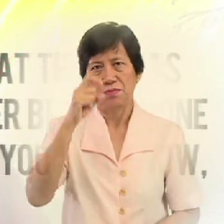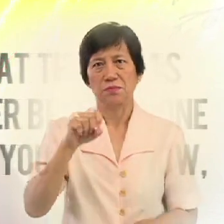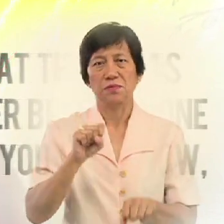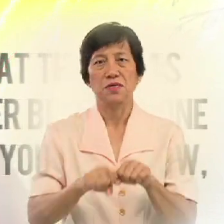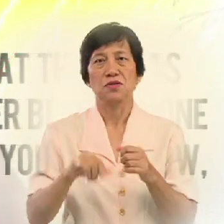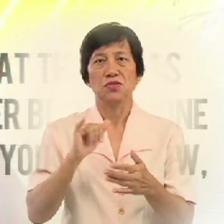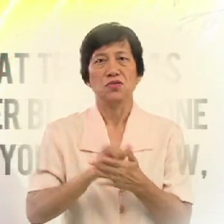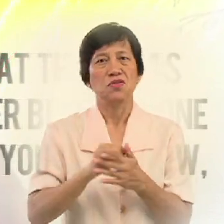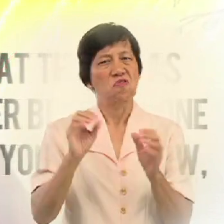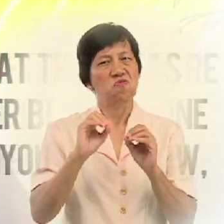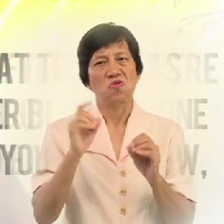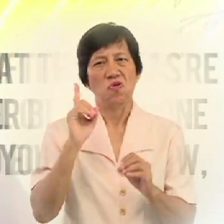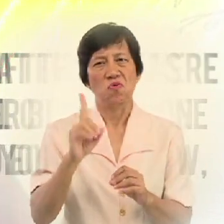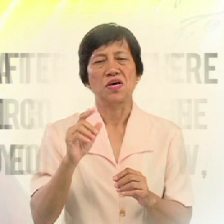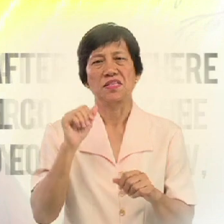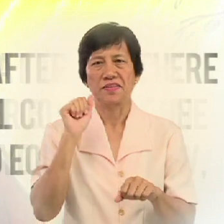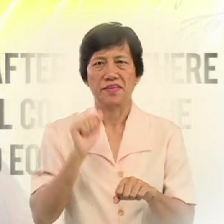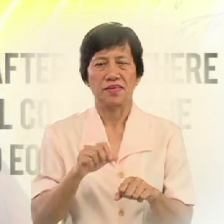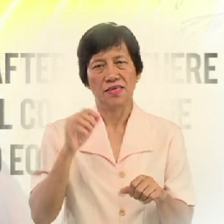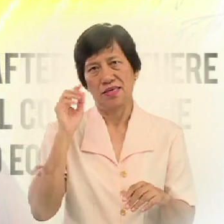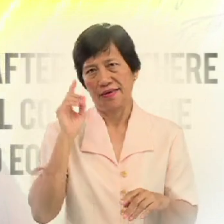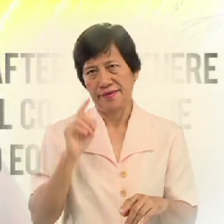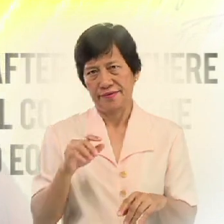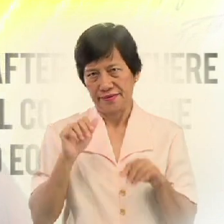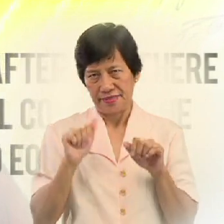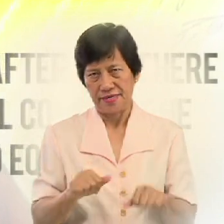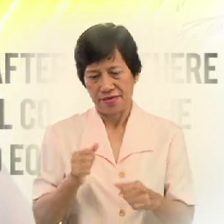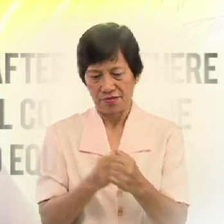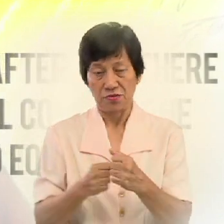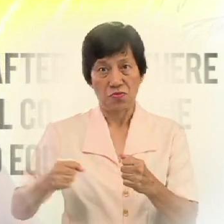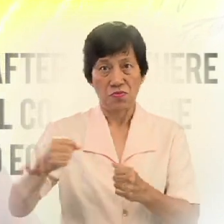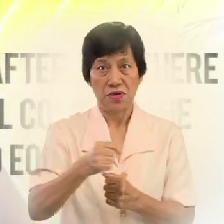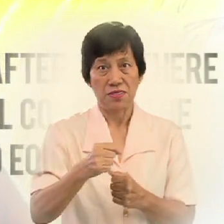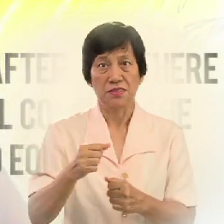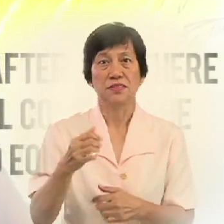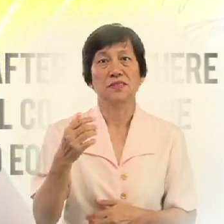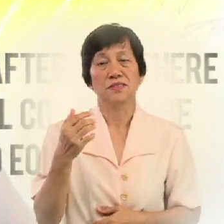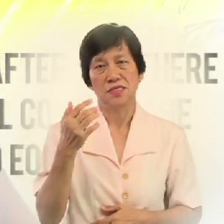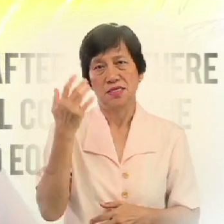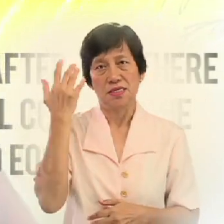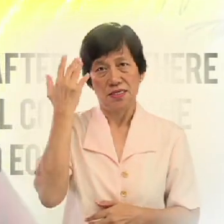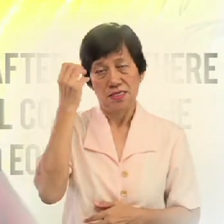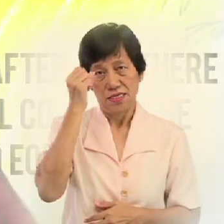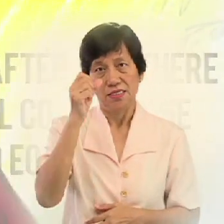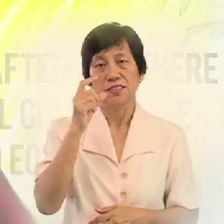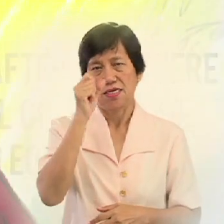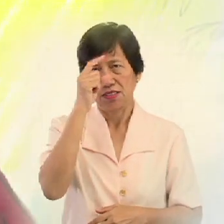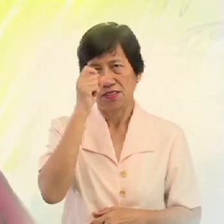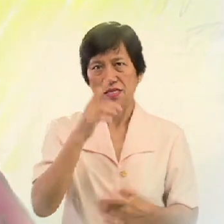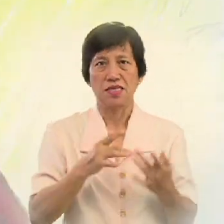wisdom so that no one could even surpass his understanding heart.